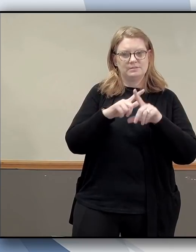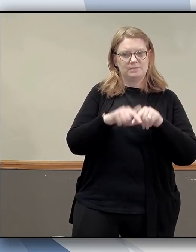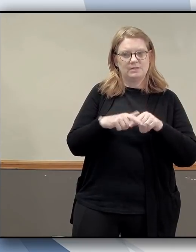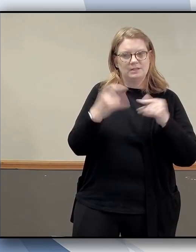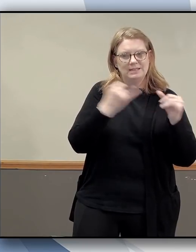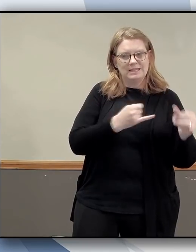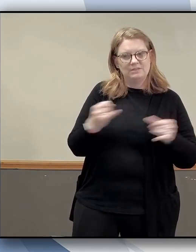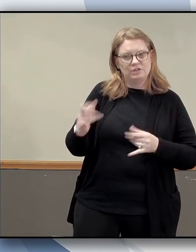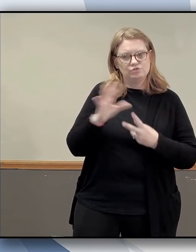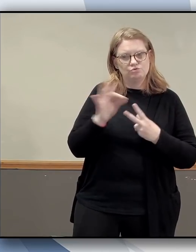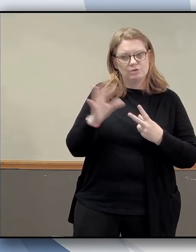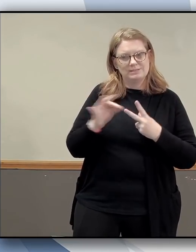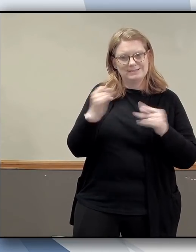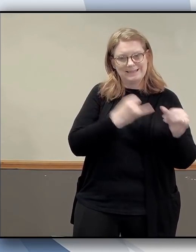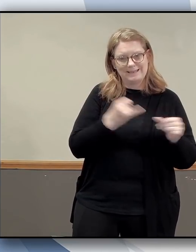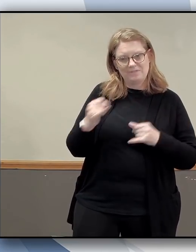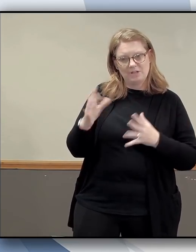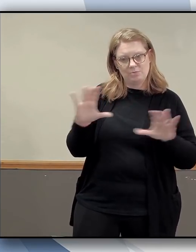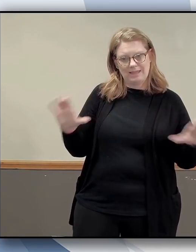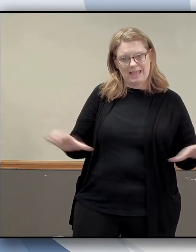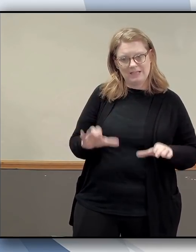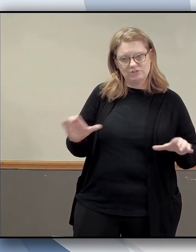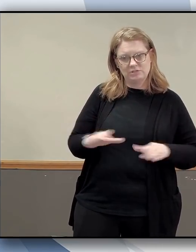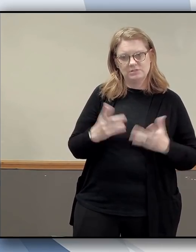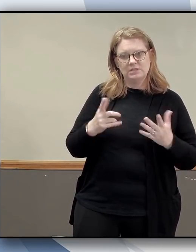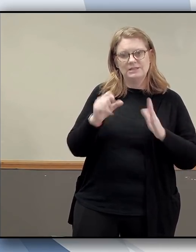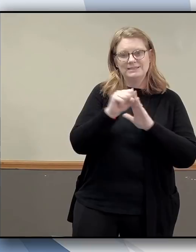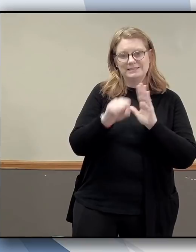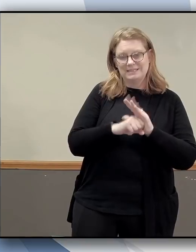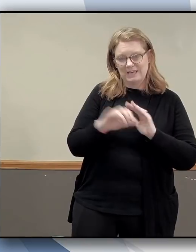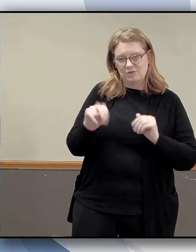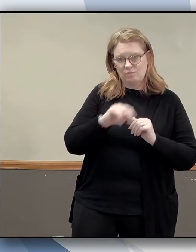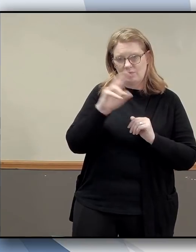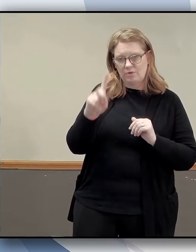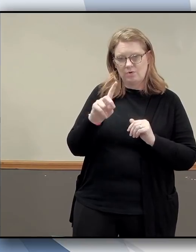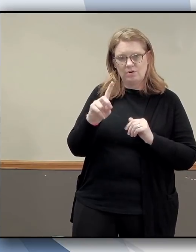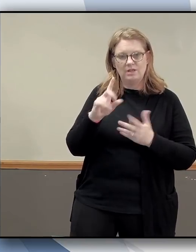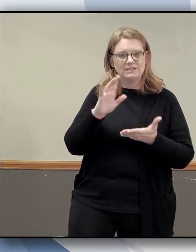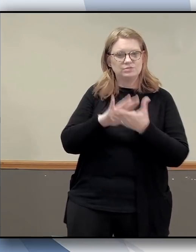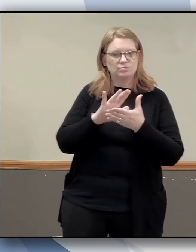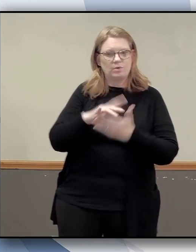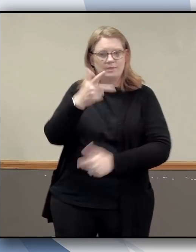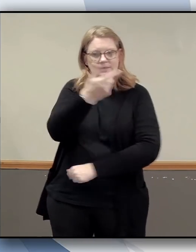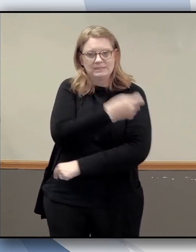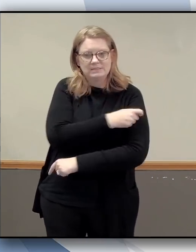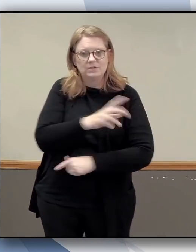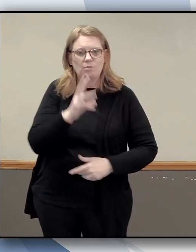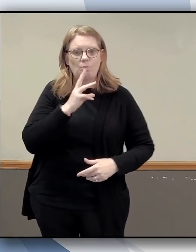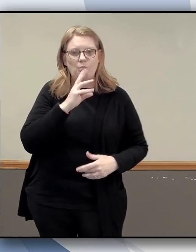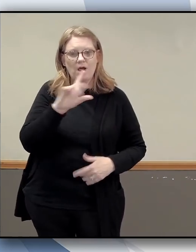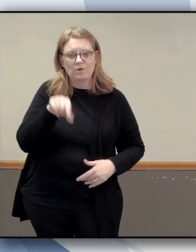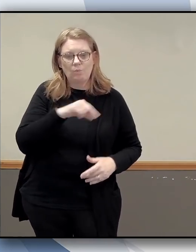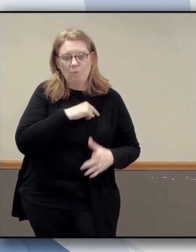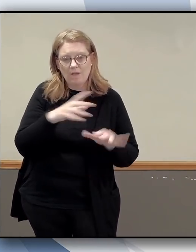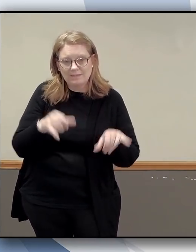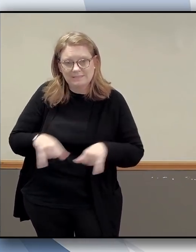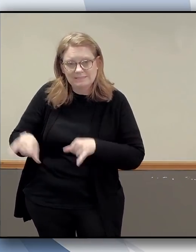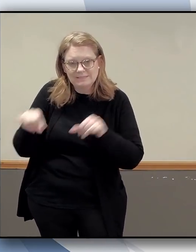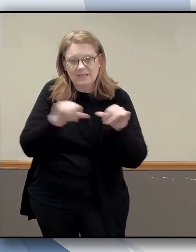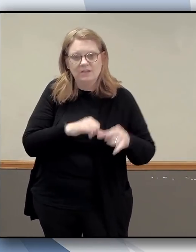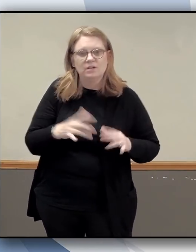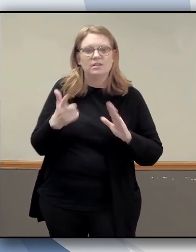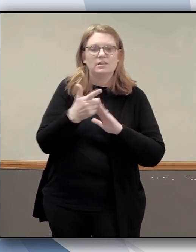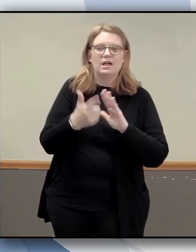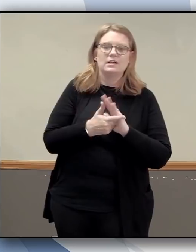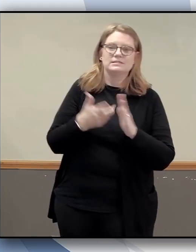individual actions. The state of North Dakota has school immunization laws, water quality standards, laws against the transfer